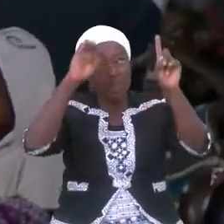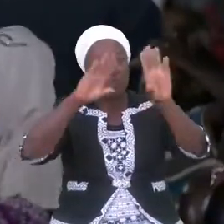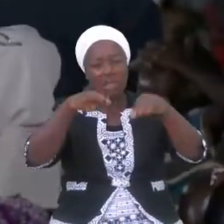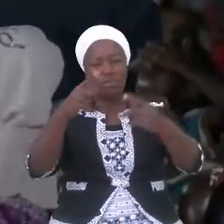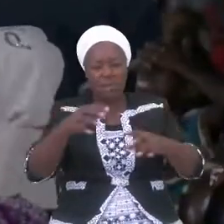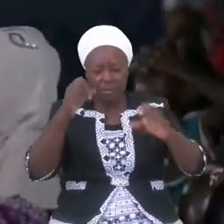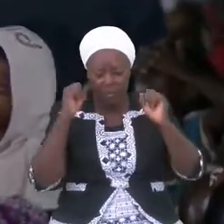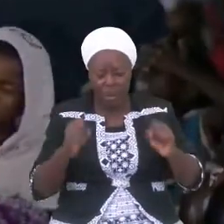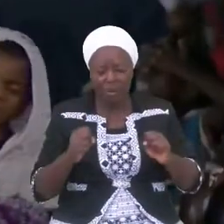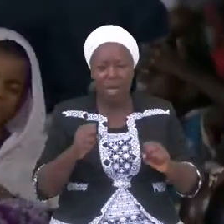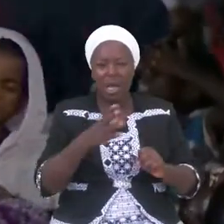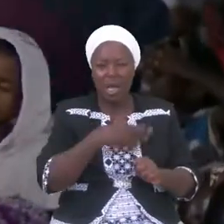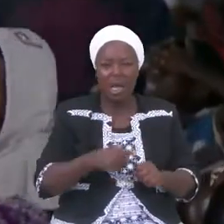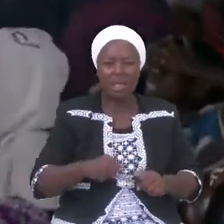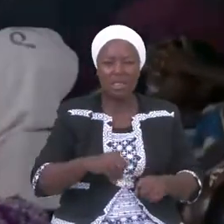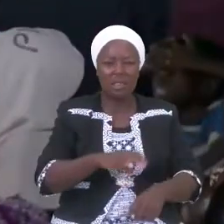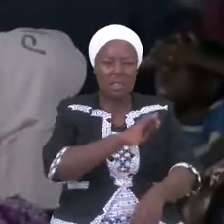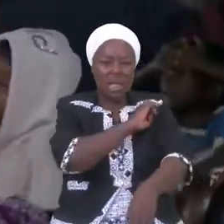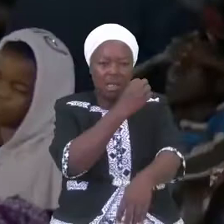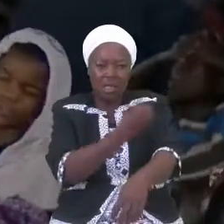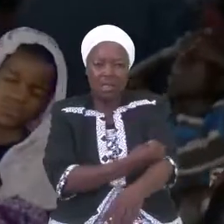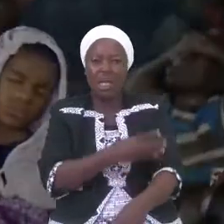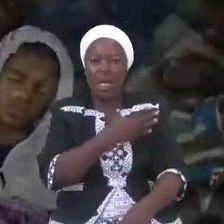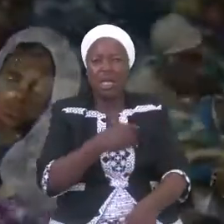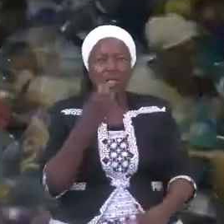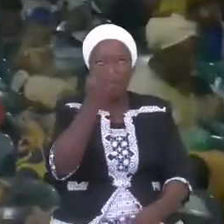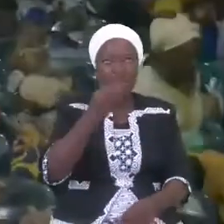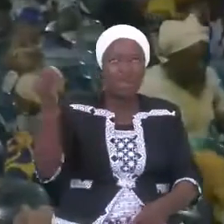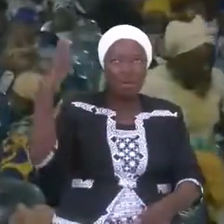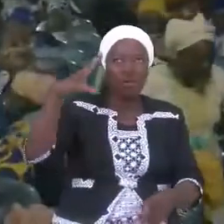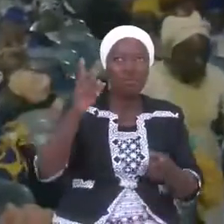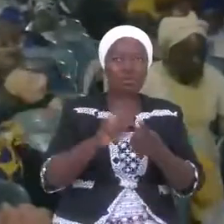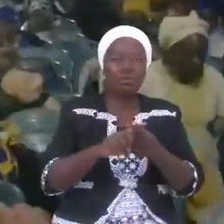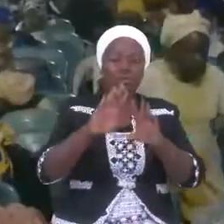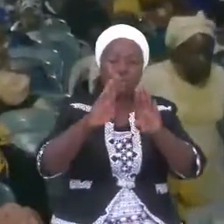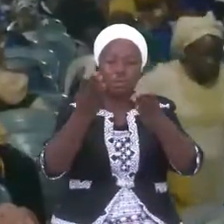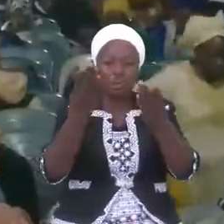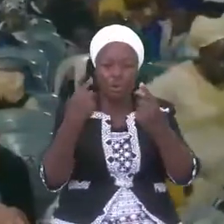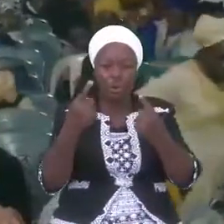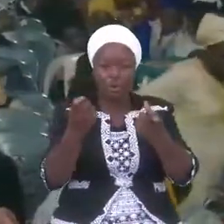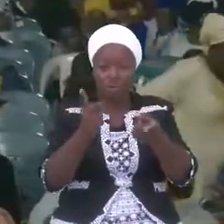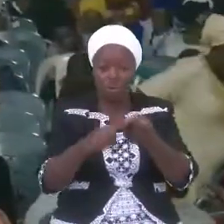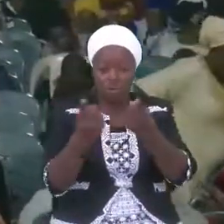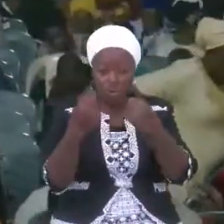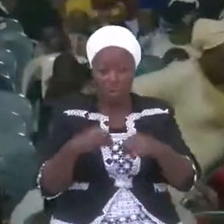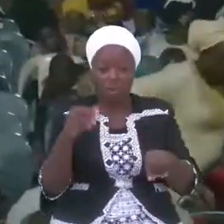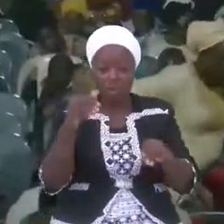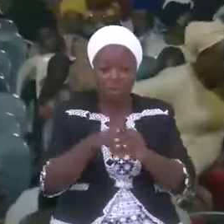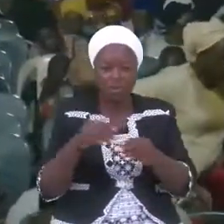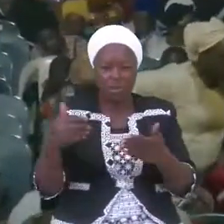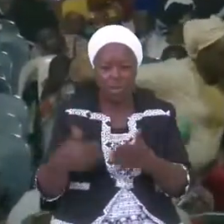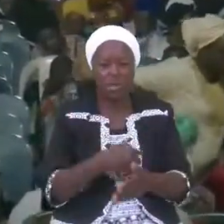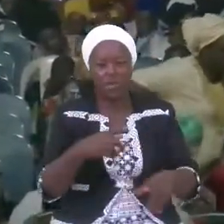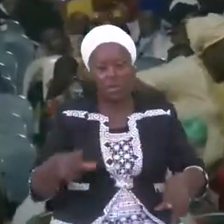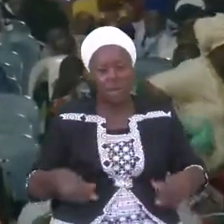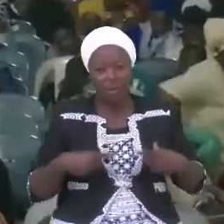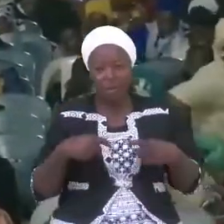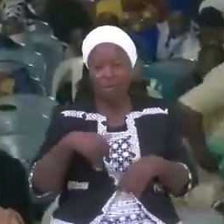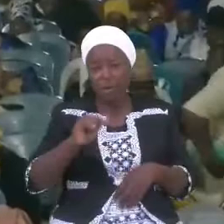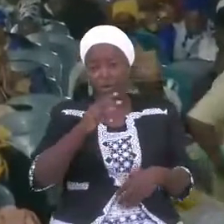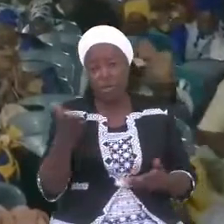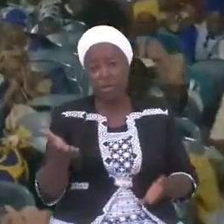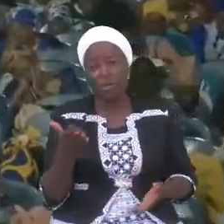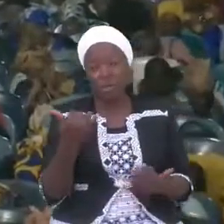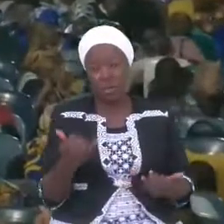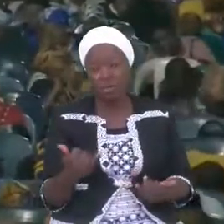the strength. He'll give you the grace. You'll come into new life. While you are there, quietly